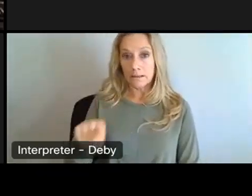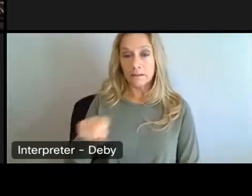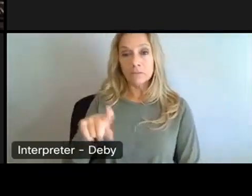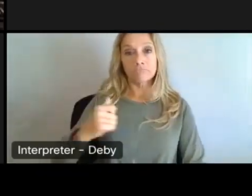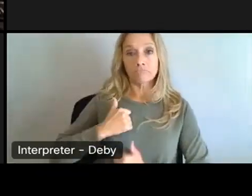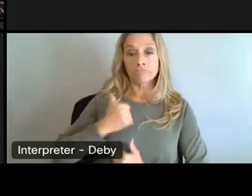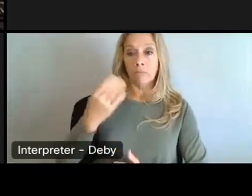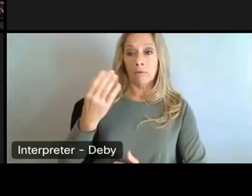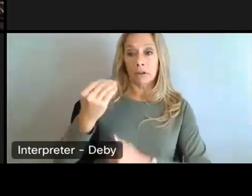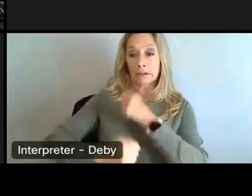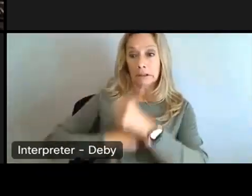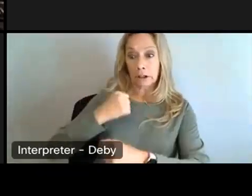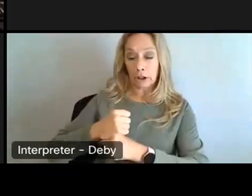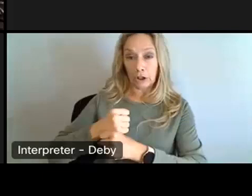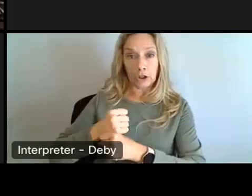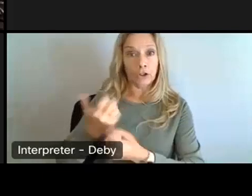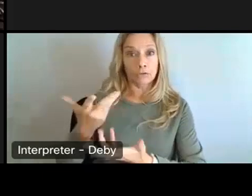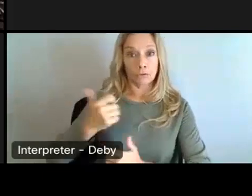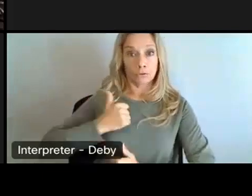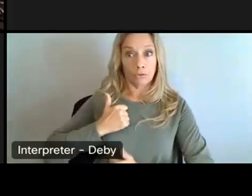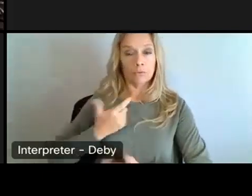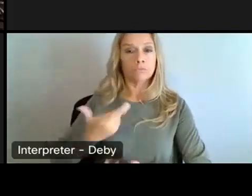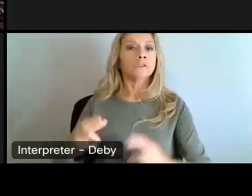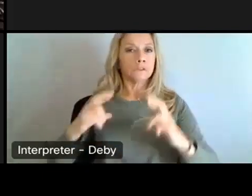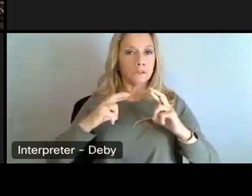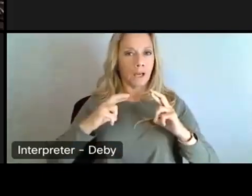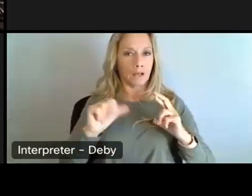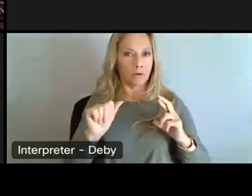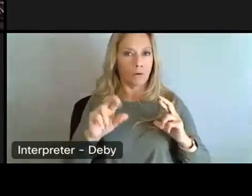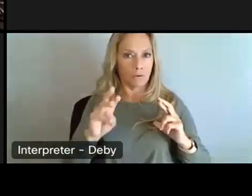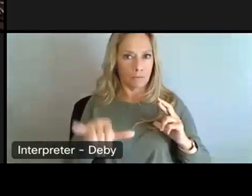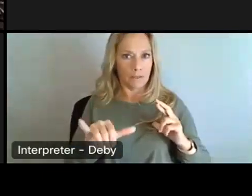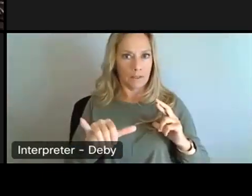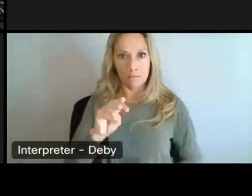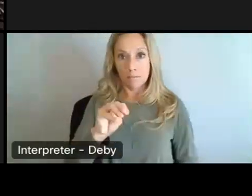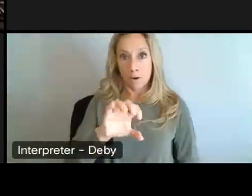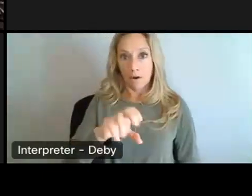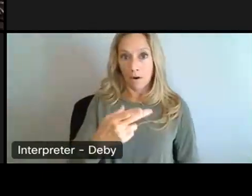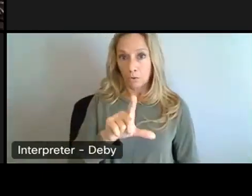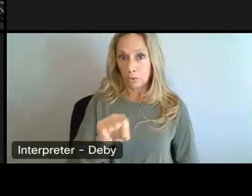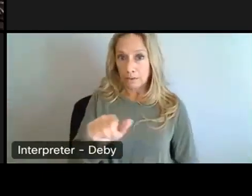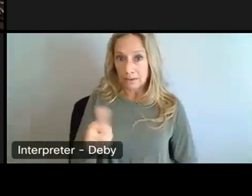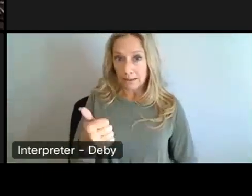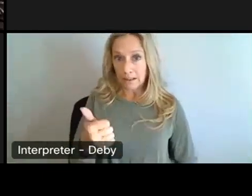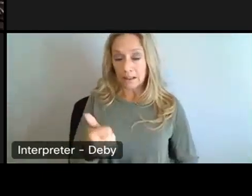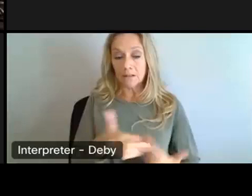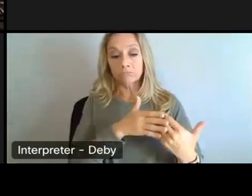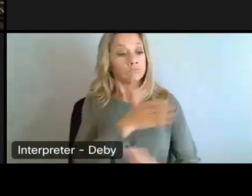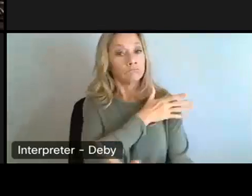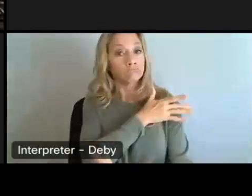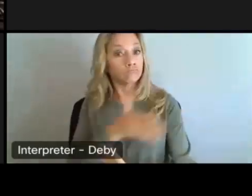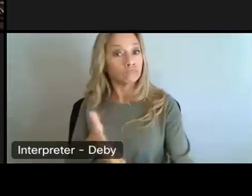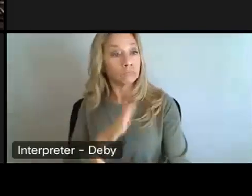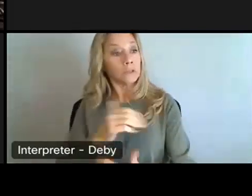Schlitz medically retired from the United States Army in March of 2010. Throughout his military career,